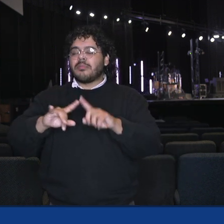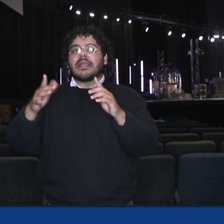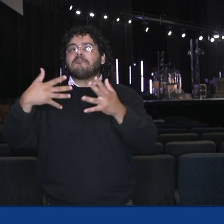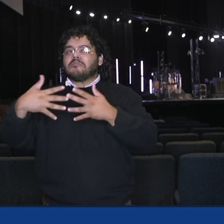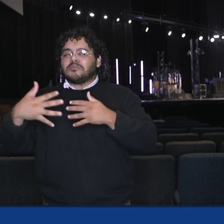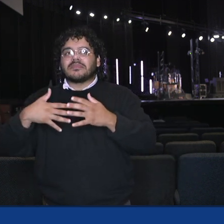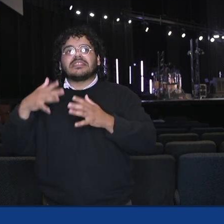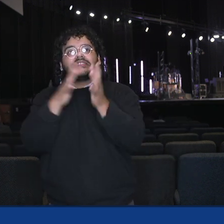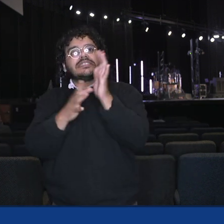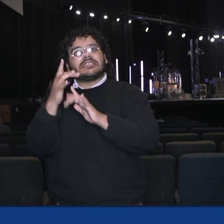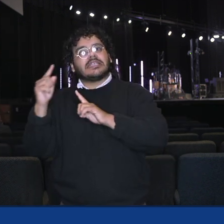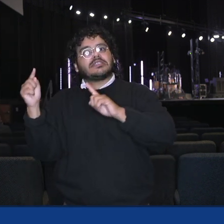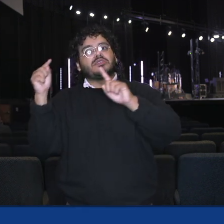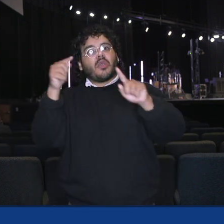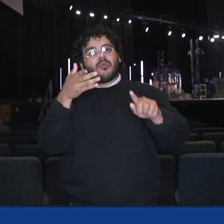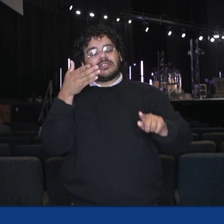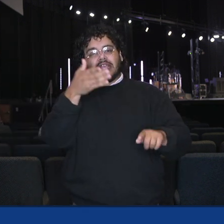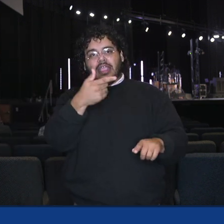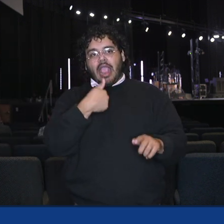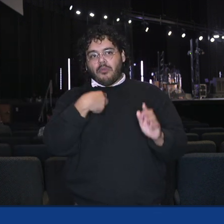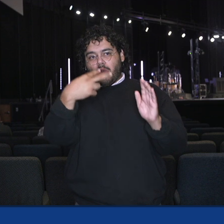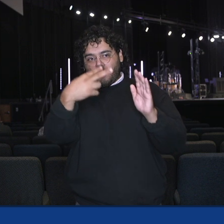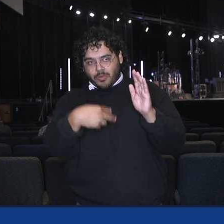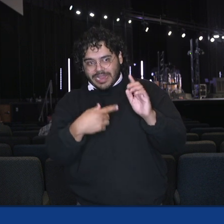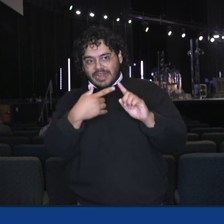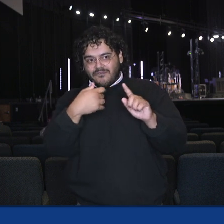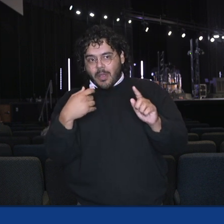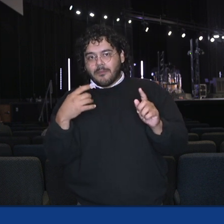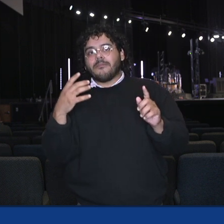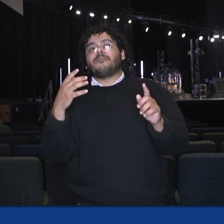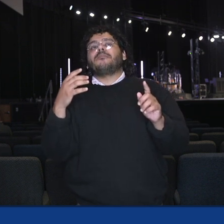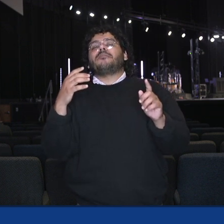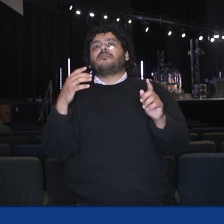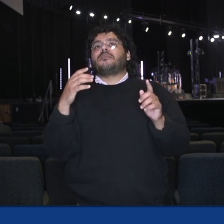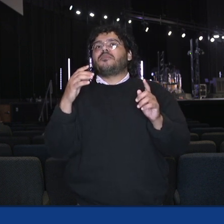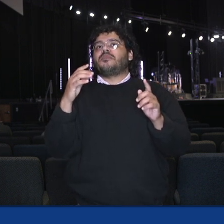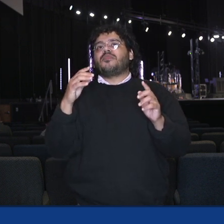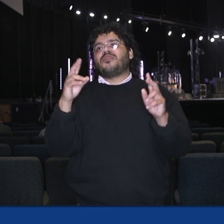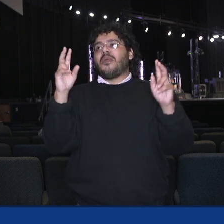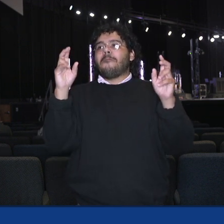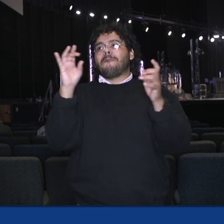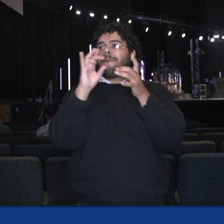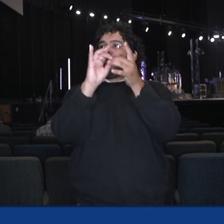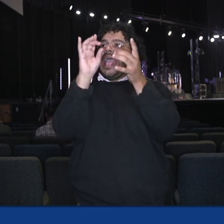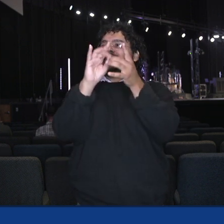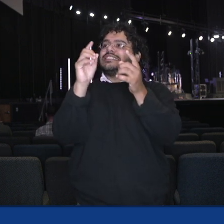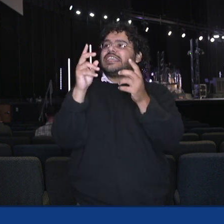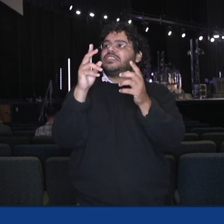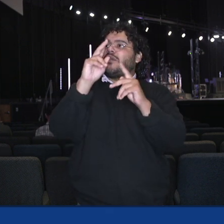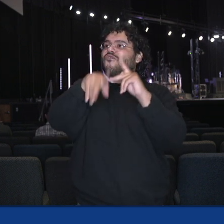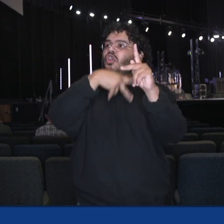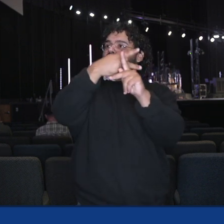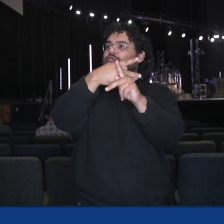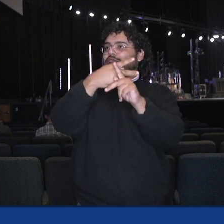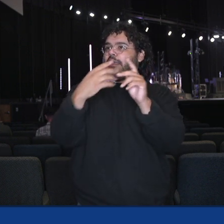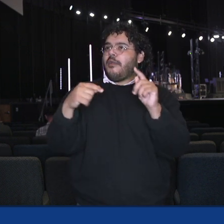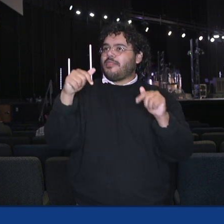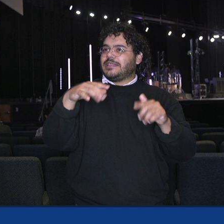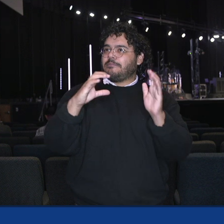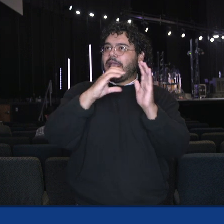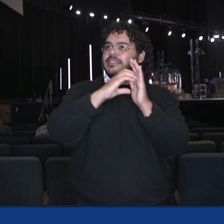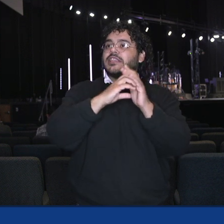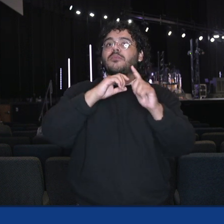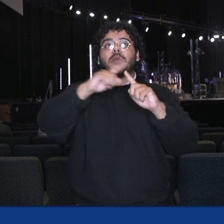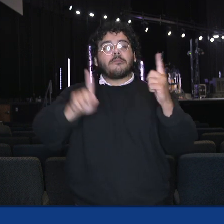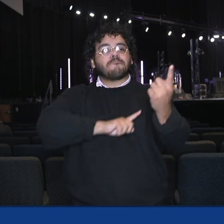going to read from the Message version of this text to make it as understandable as possible. He encounters a